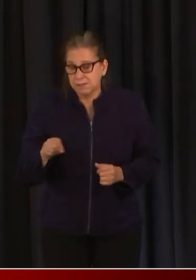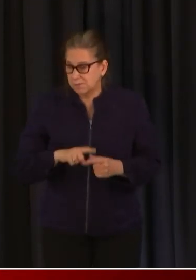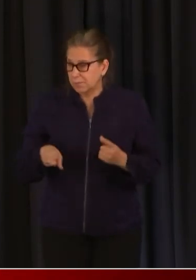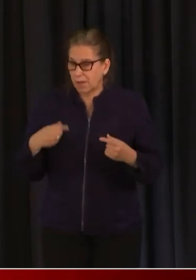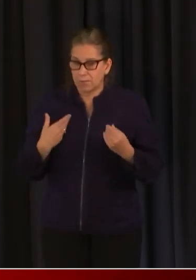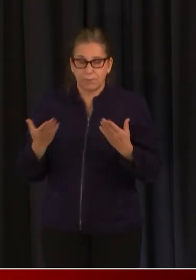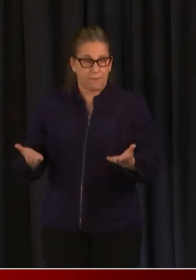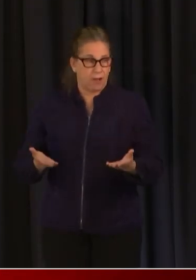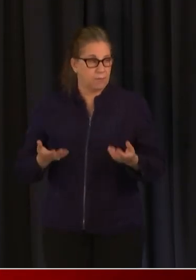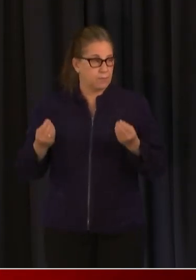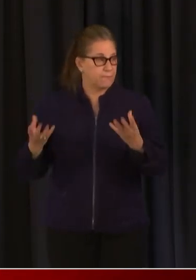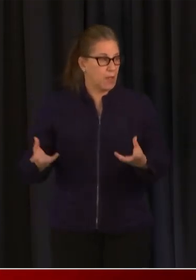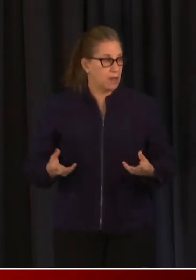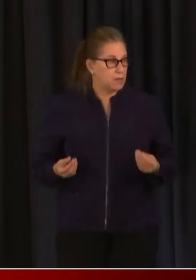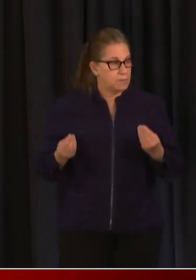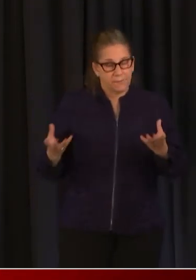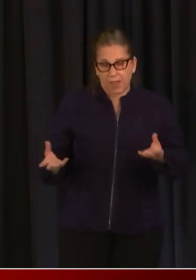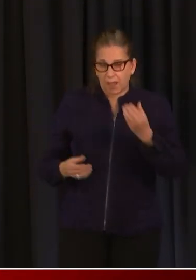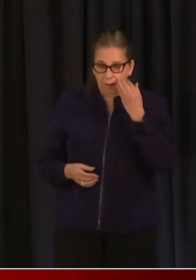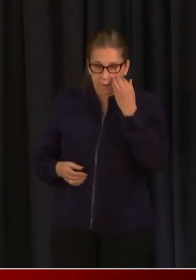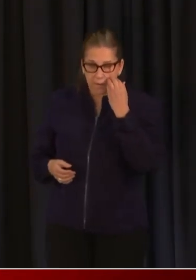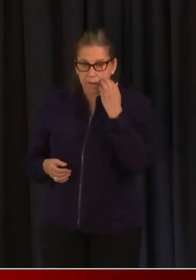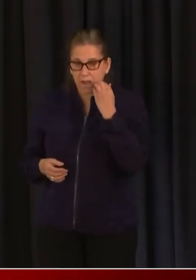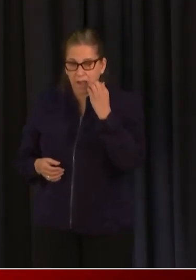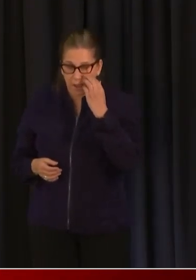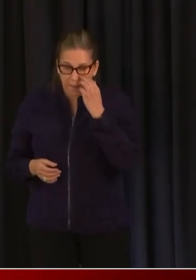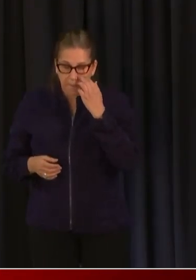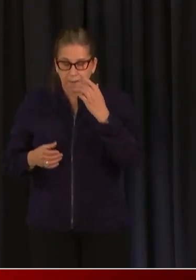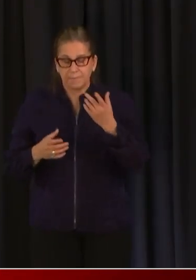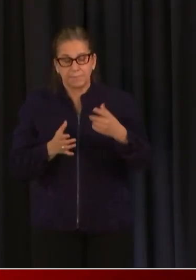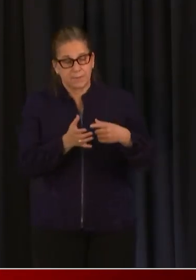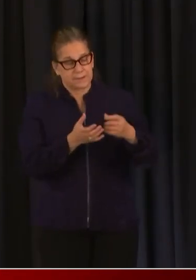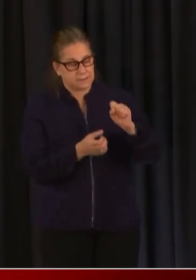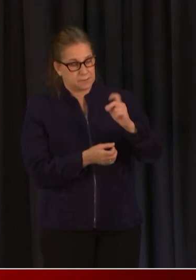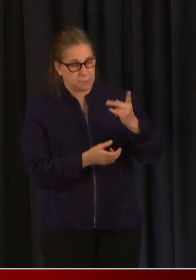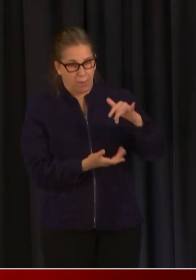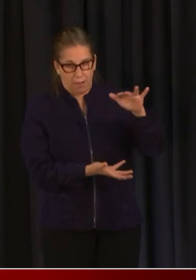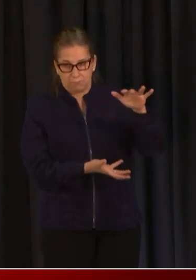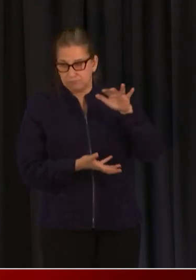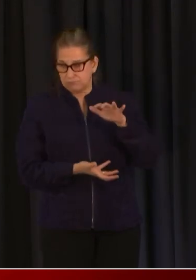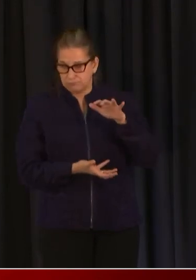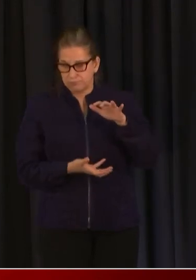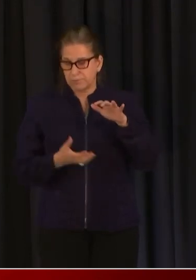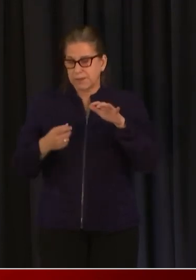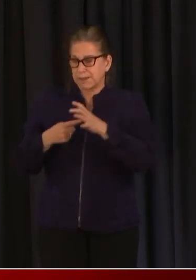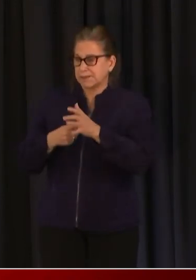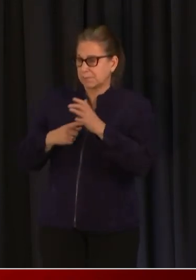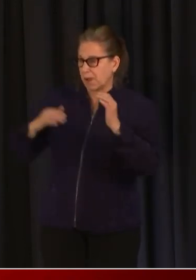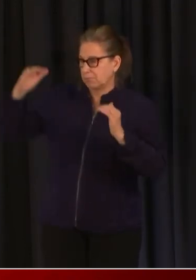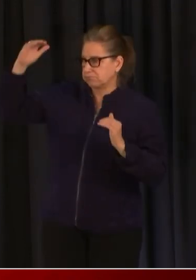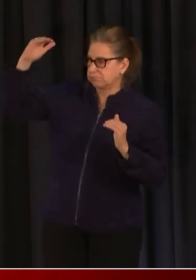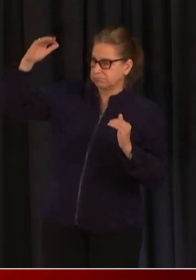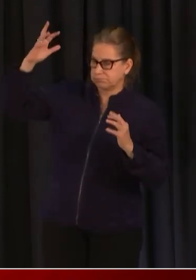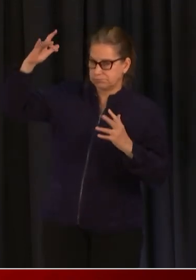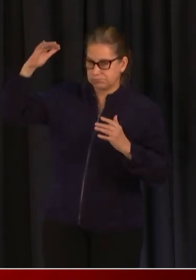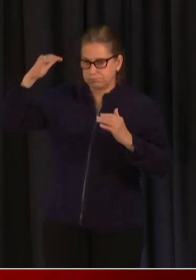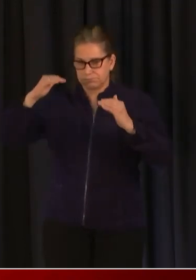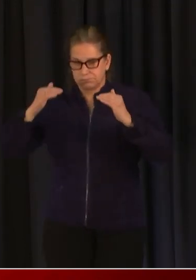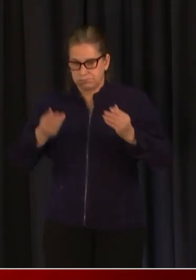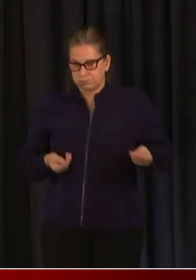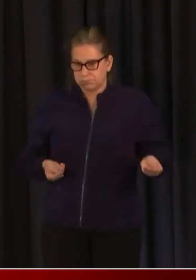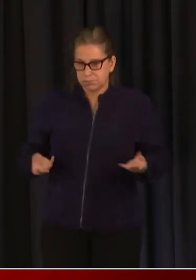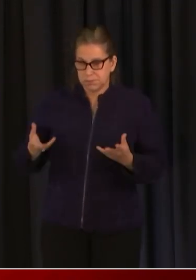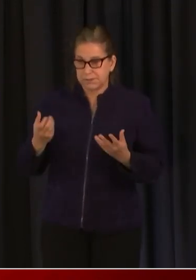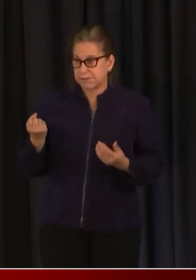are now is we're in equilibrium, and it could tip either way. Right? We have a good day on Saturday. We have a good week this week